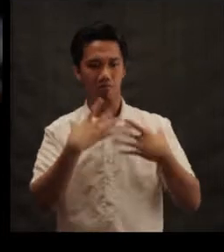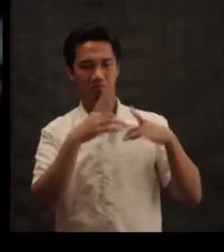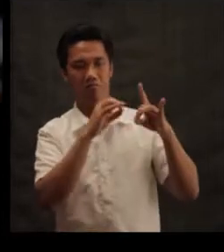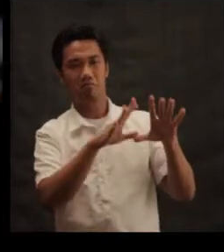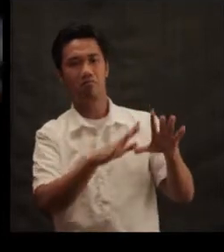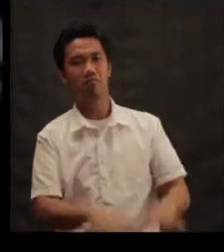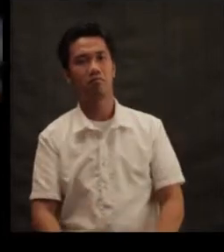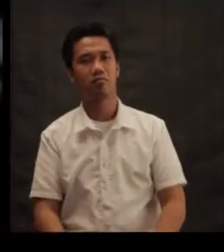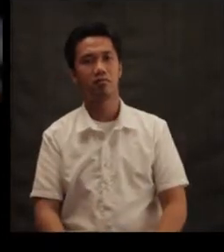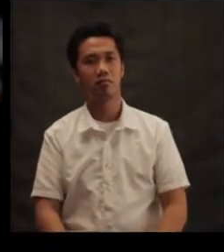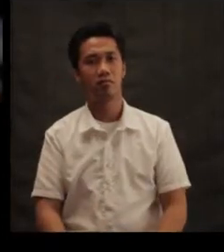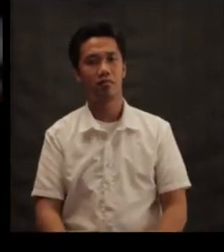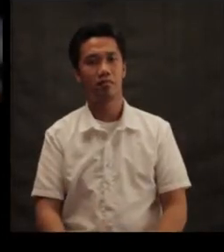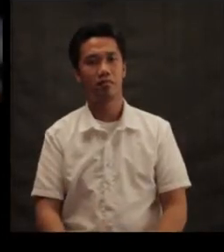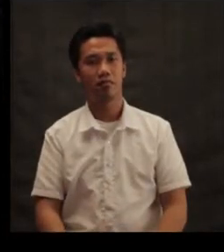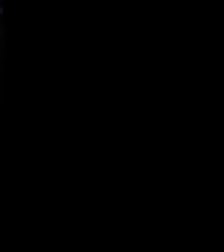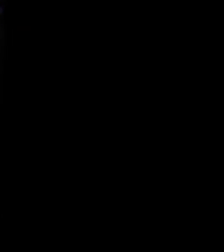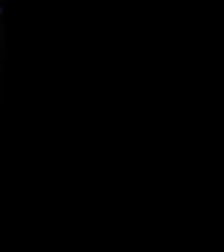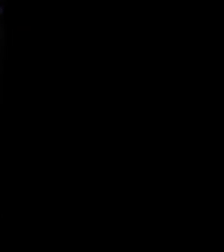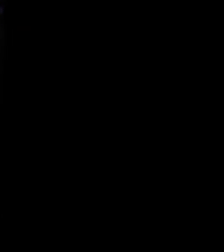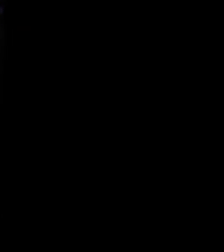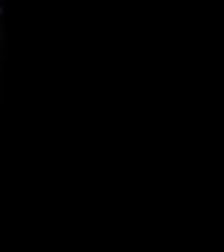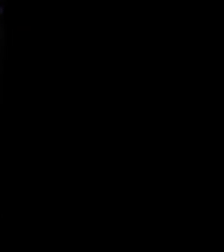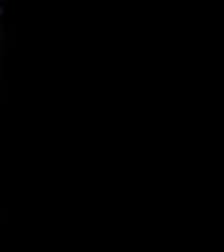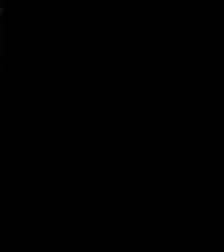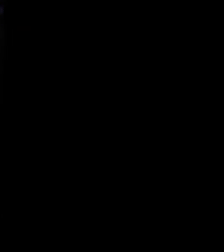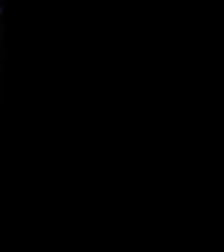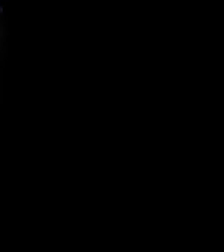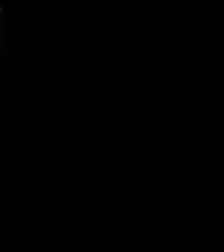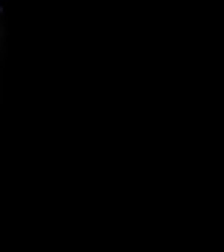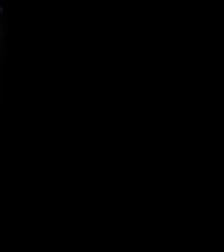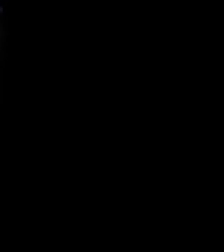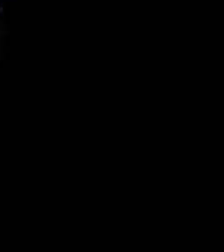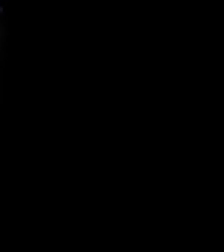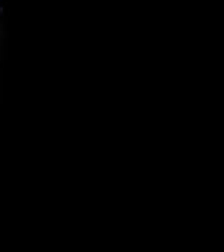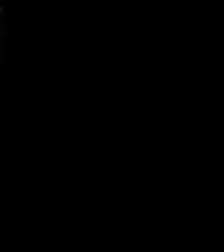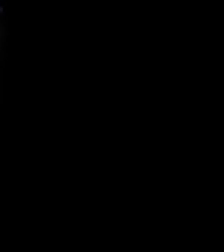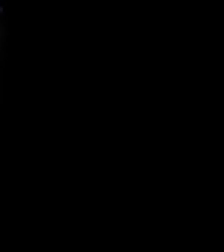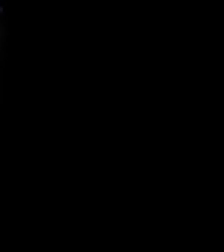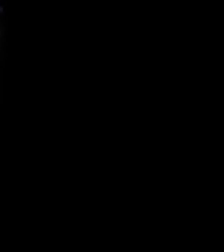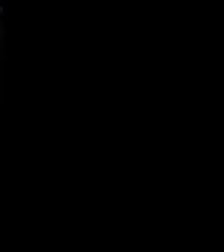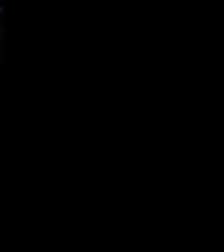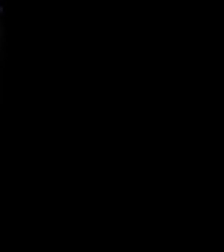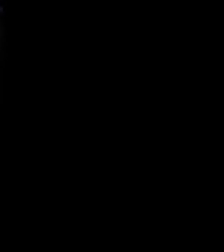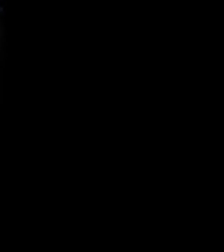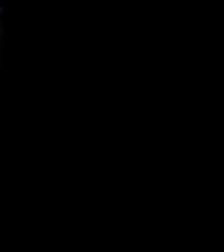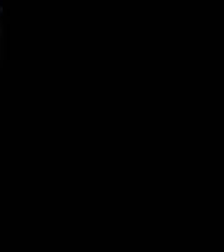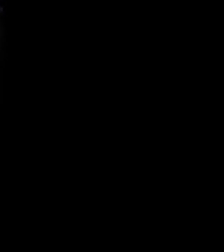in the Philippines is least prioritized. We have a voice, and people in the government should pay attention to us.